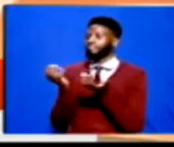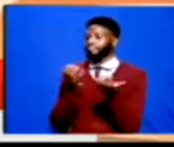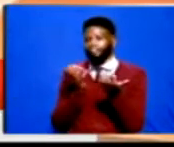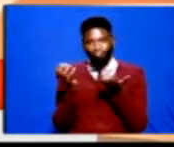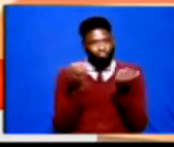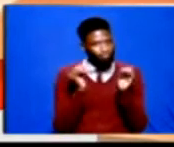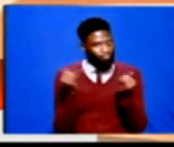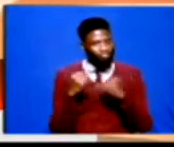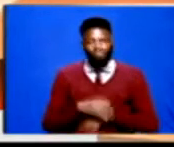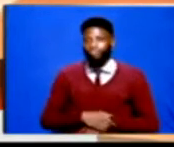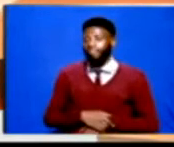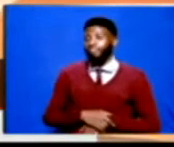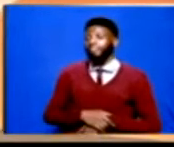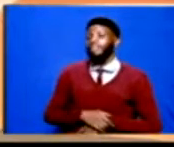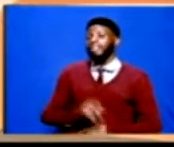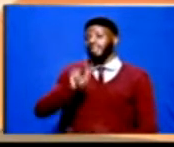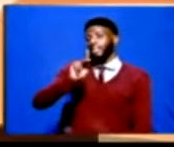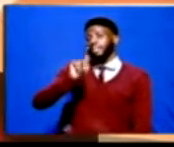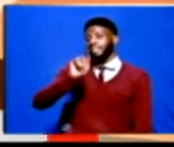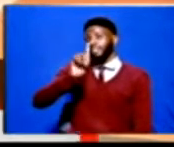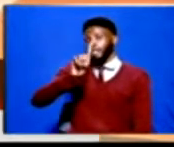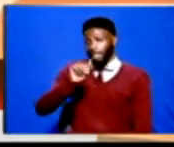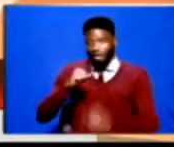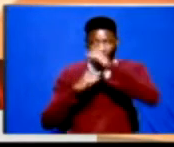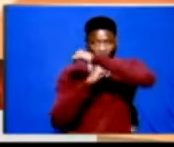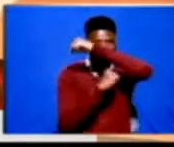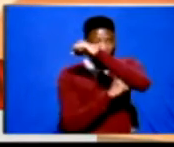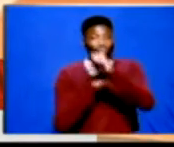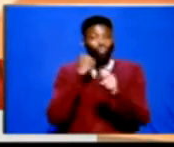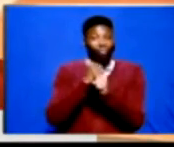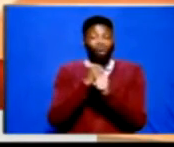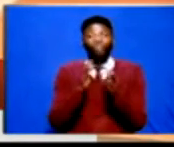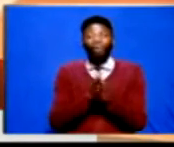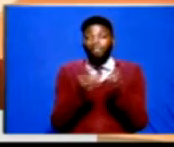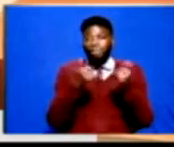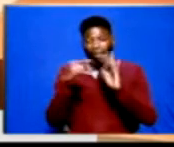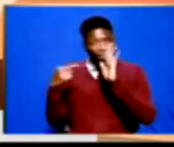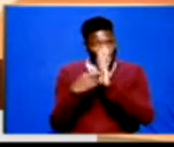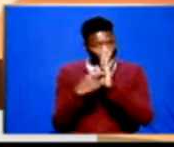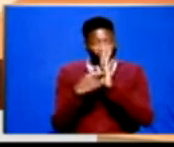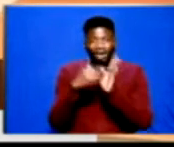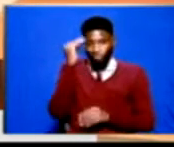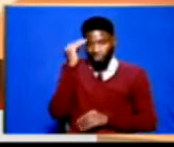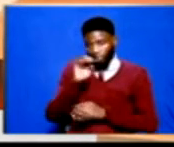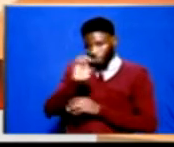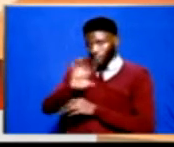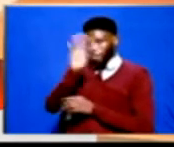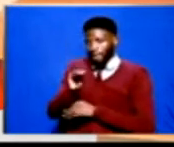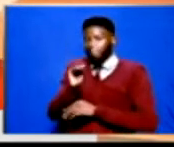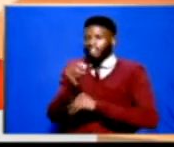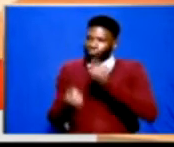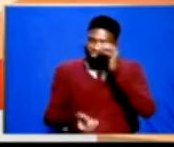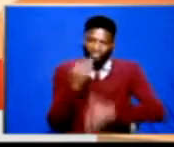The Kenya Tea Development Authority Foundation, in partnership with the Playpoint Education East Africa, has launched a digital